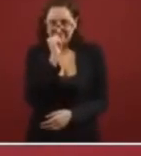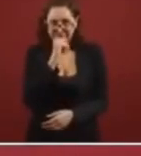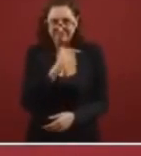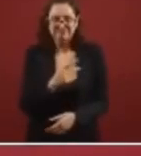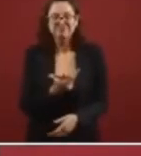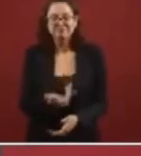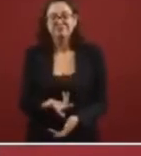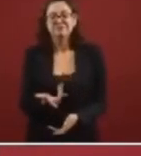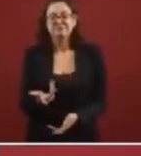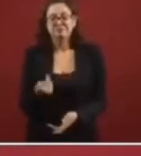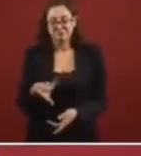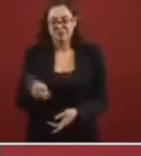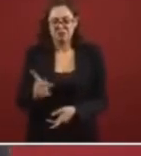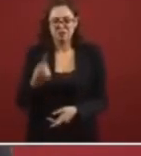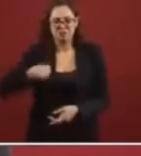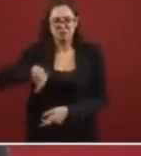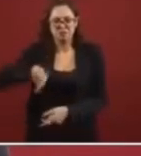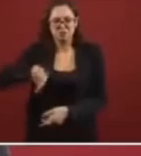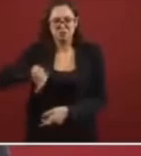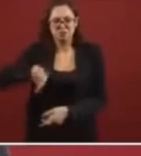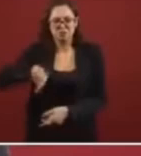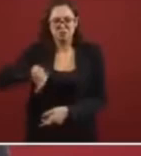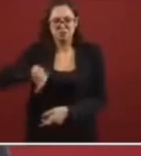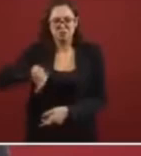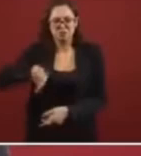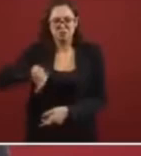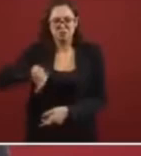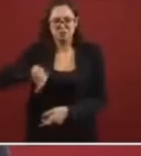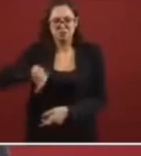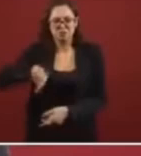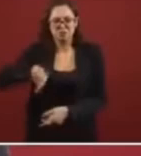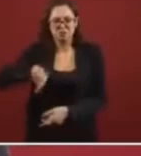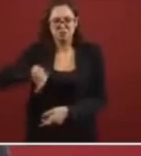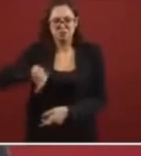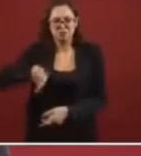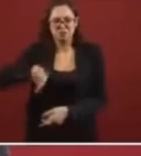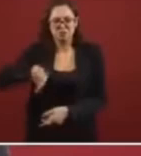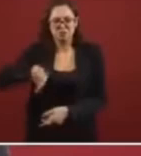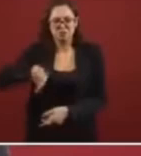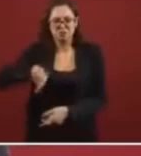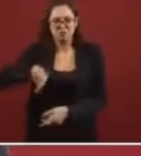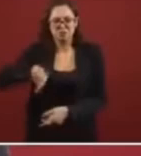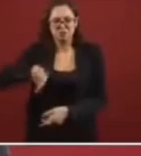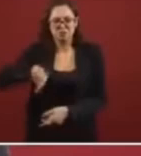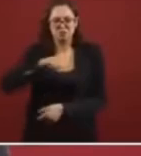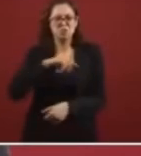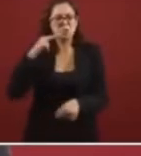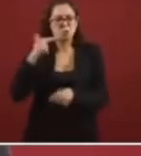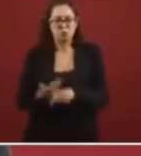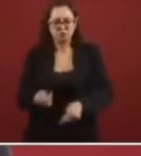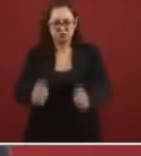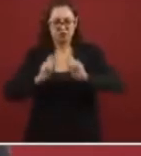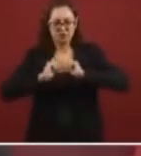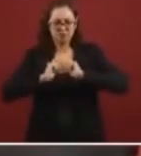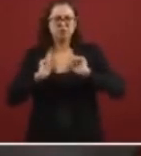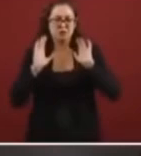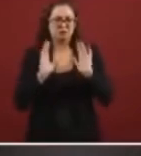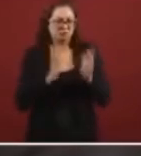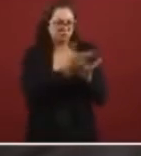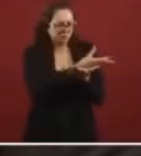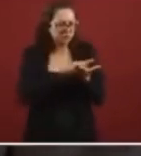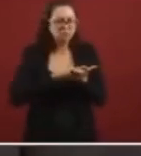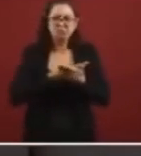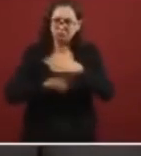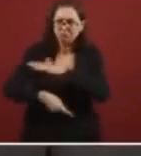este, se envía a la fiscalía. We deliver to the Attorney General. Y yo